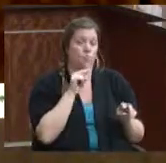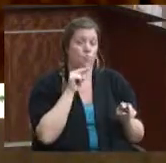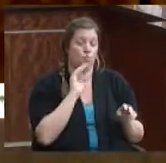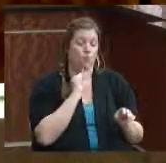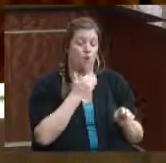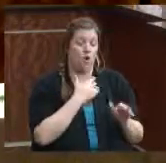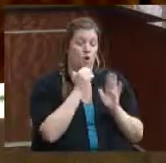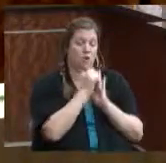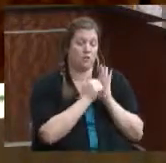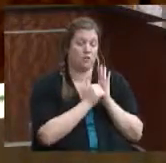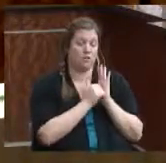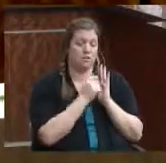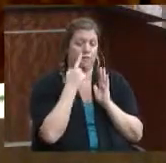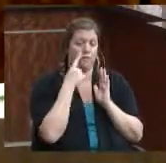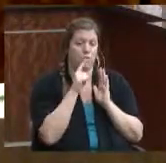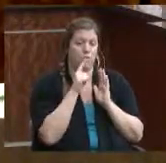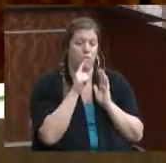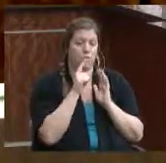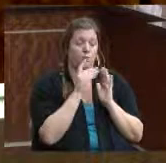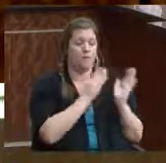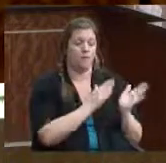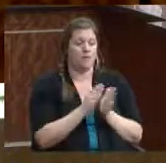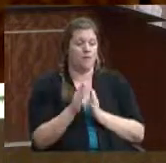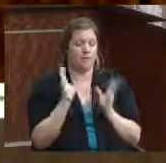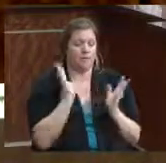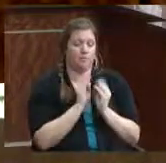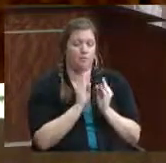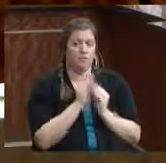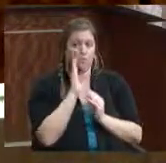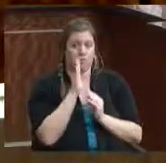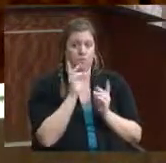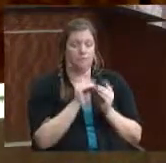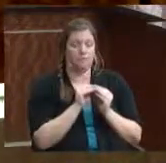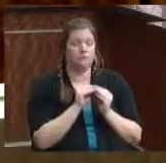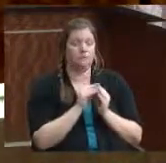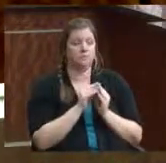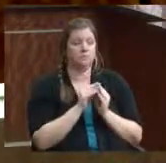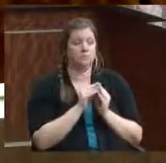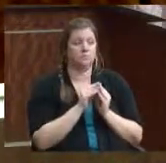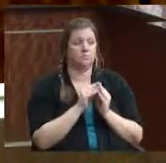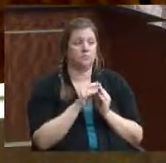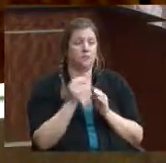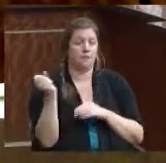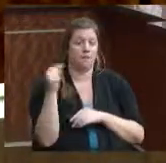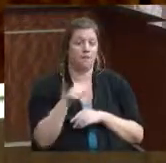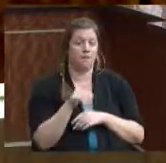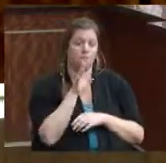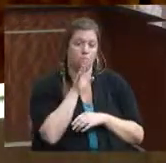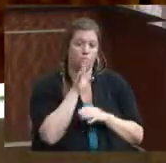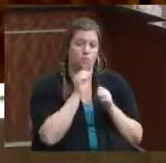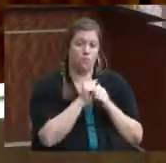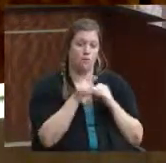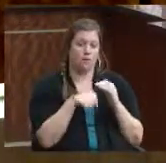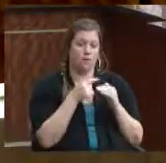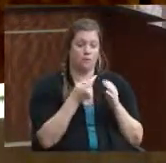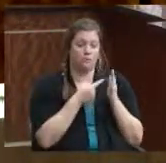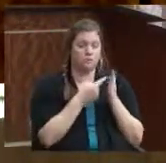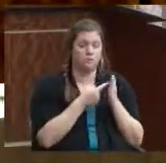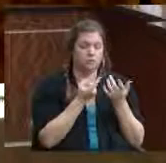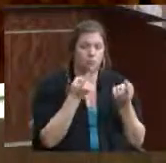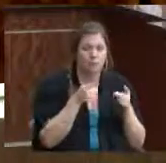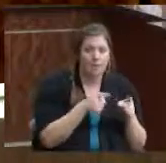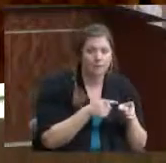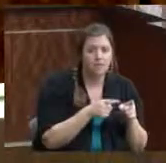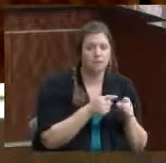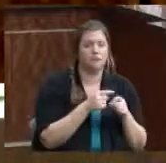our agendas for when the Planning Commission will meet and turn out and speak before the commission as well. As